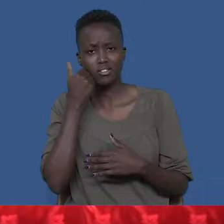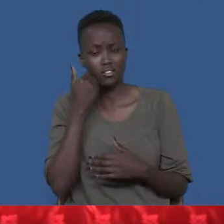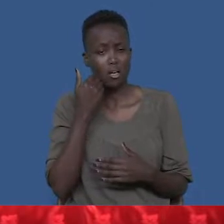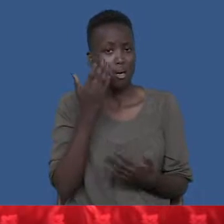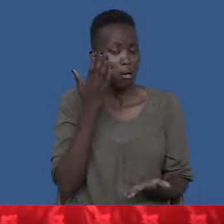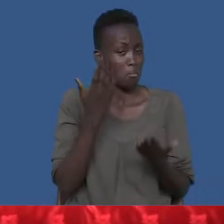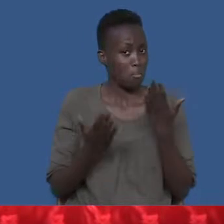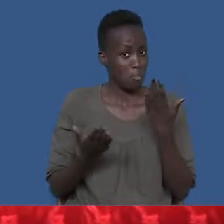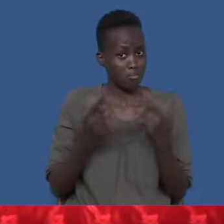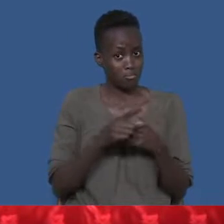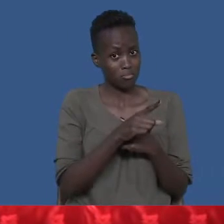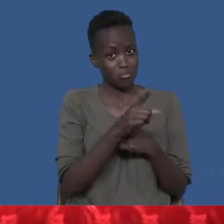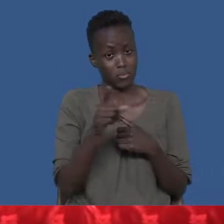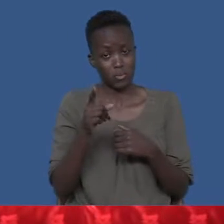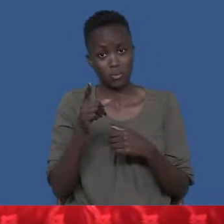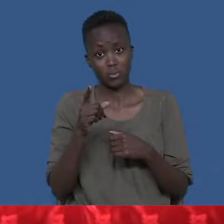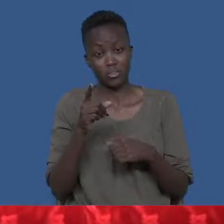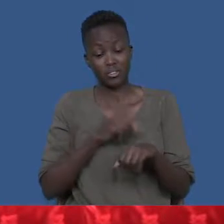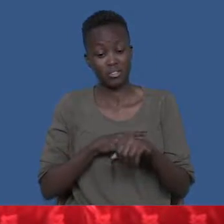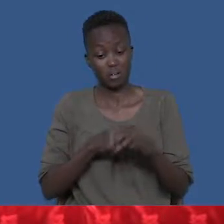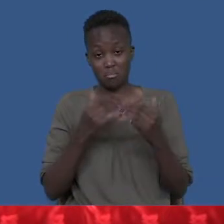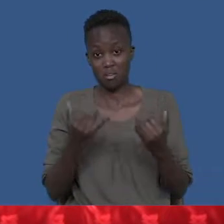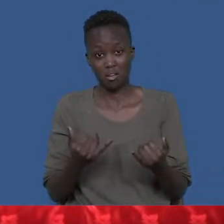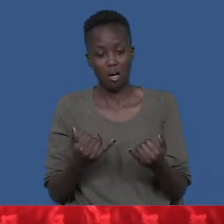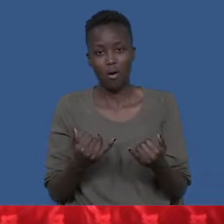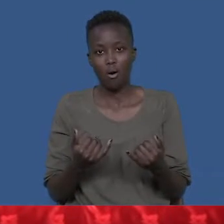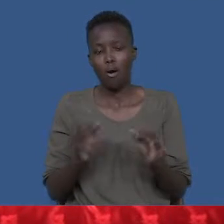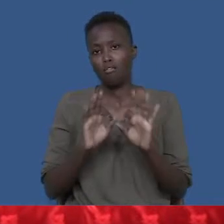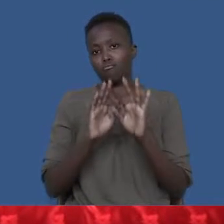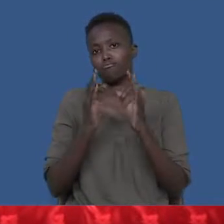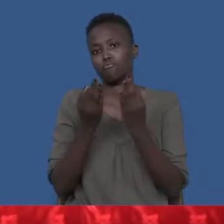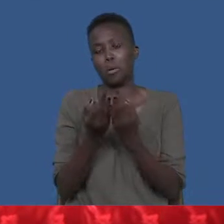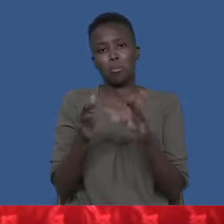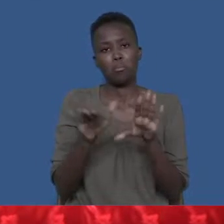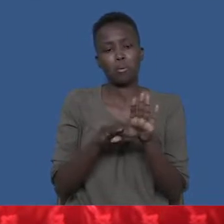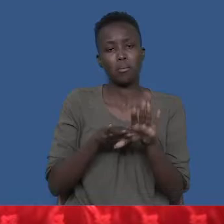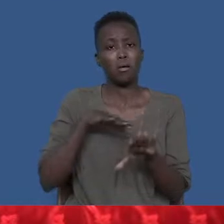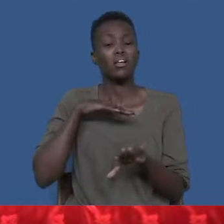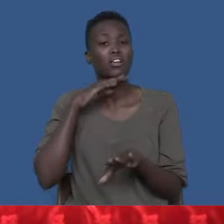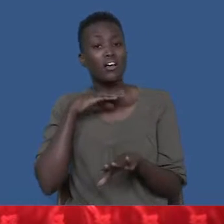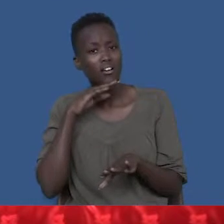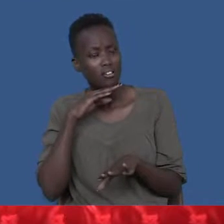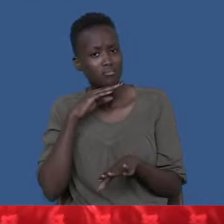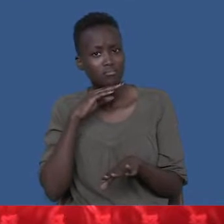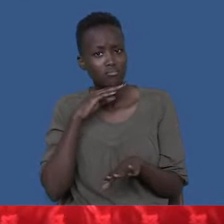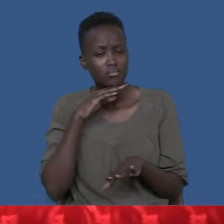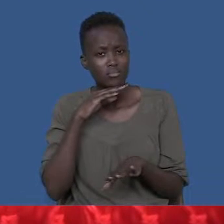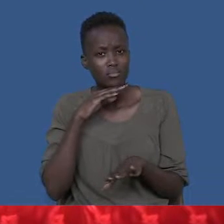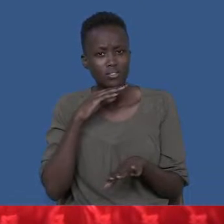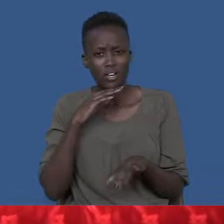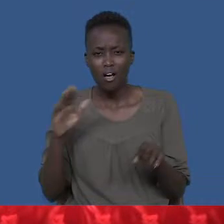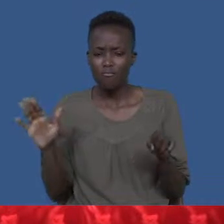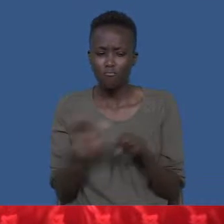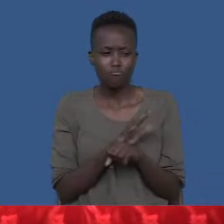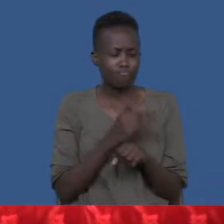maybe during this difficult time you've lost your relatives or loved ones and you are in